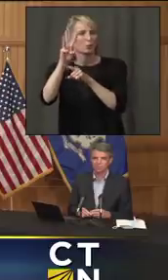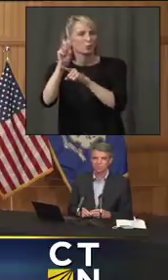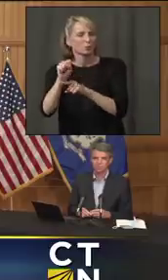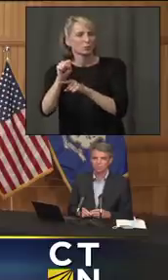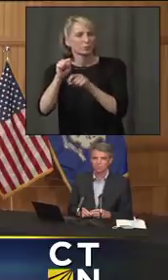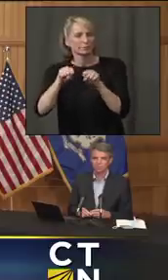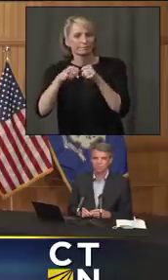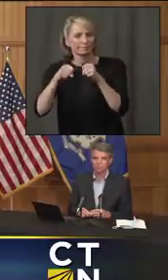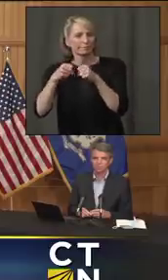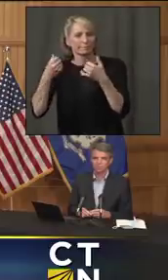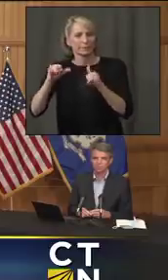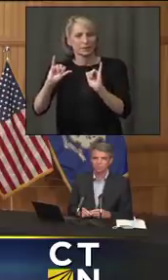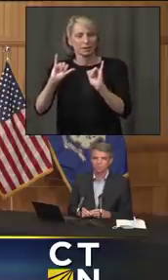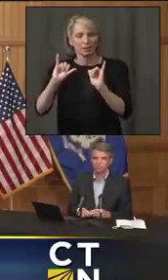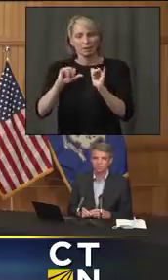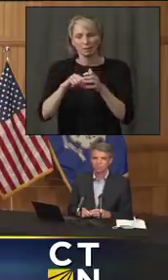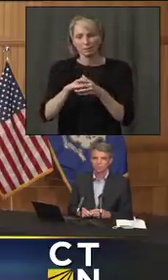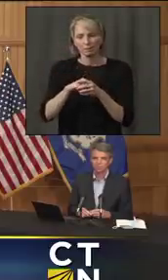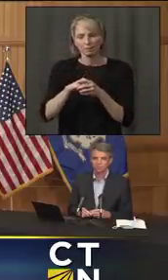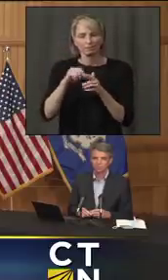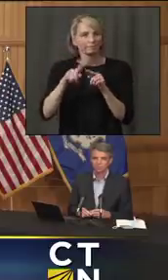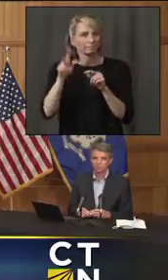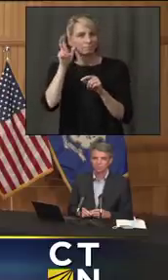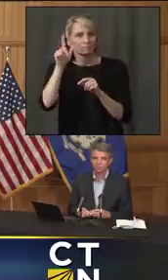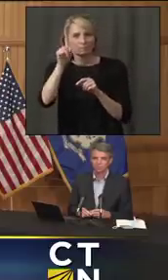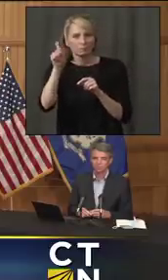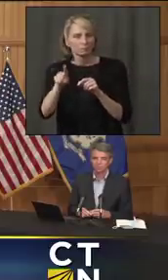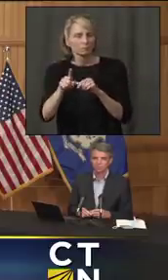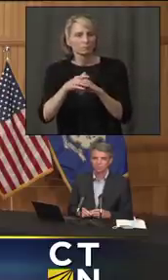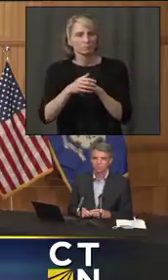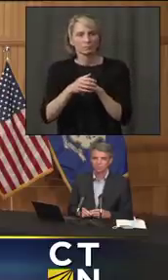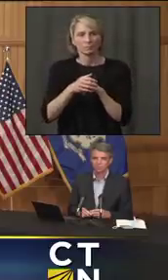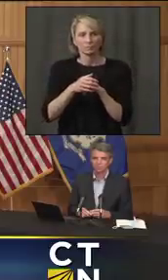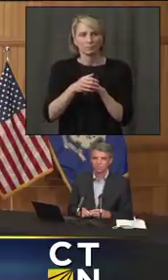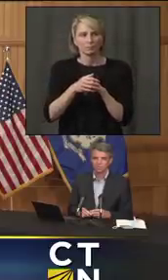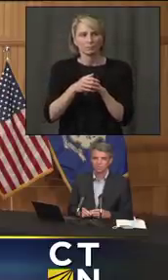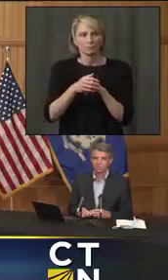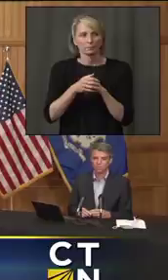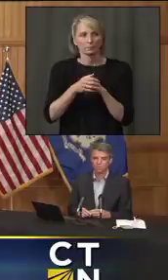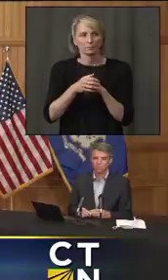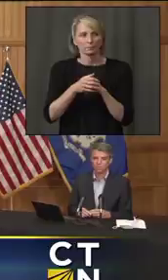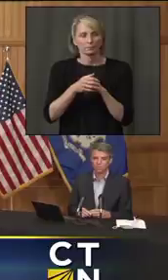government give children ages 5 years?